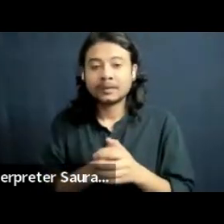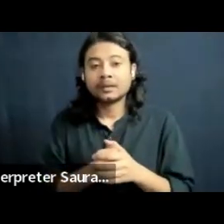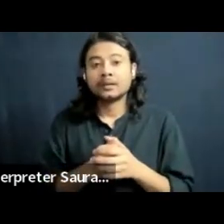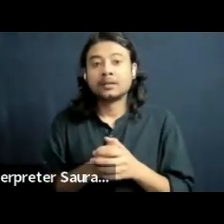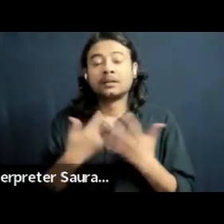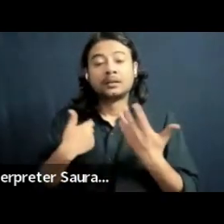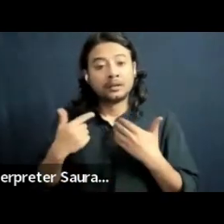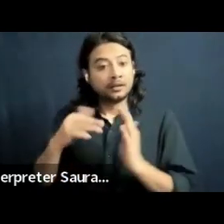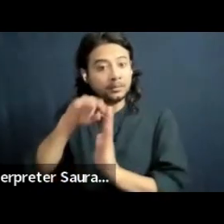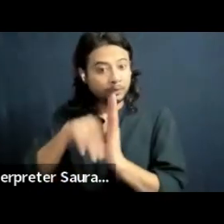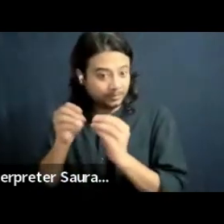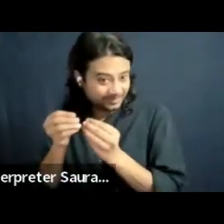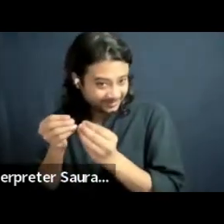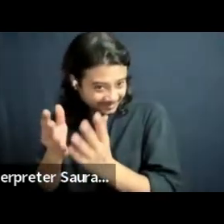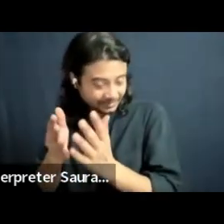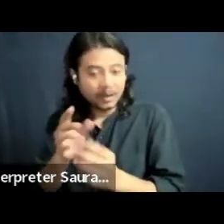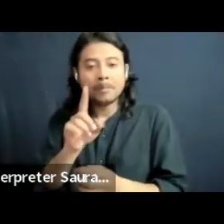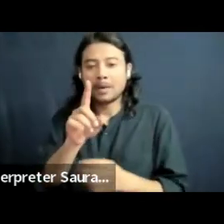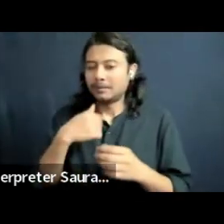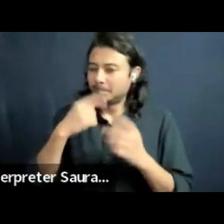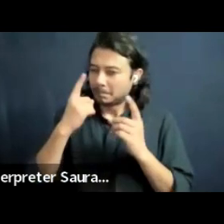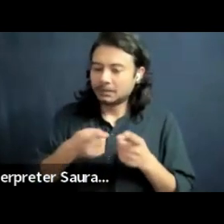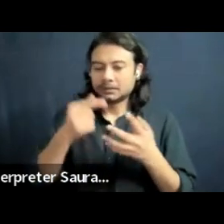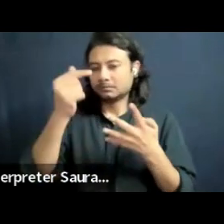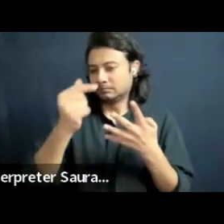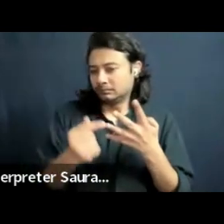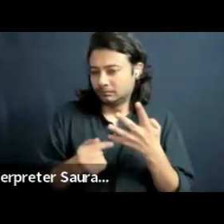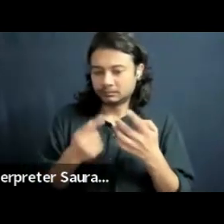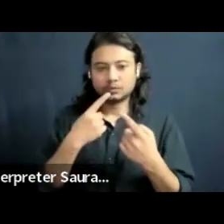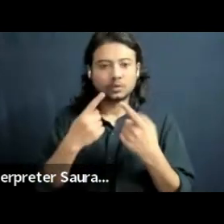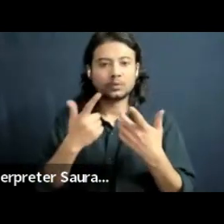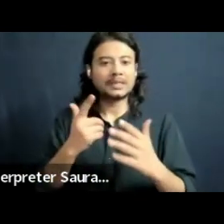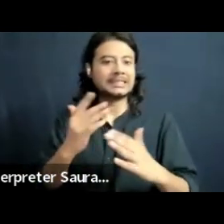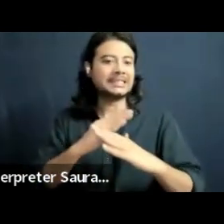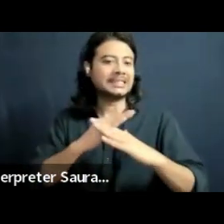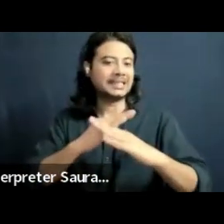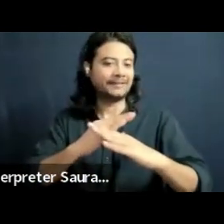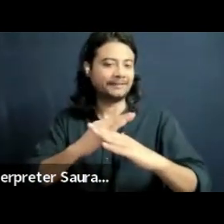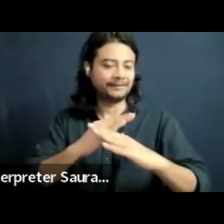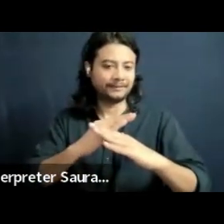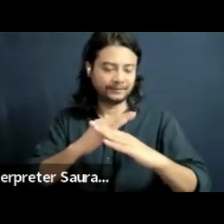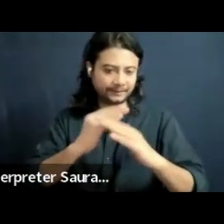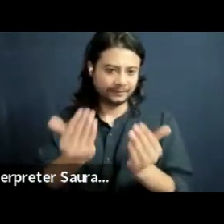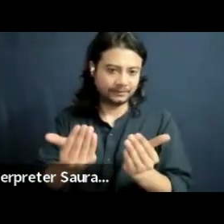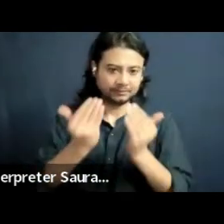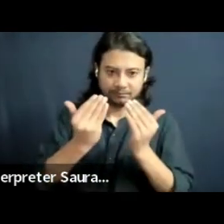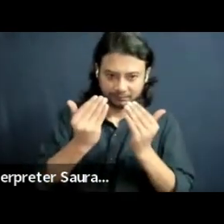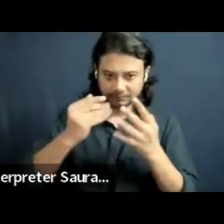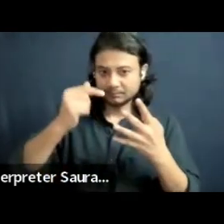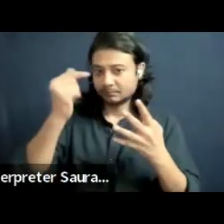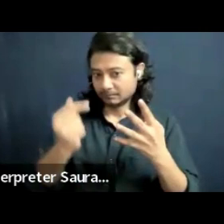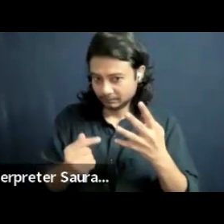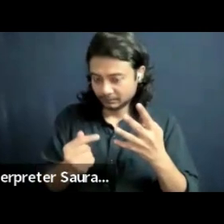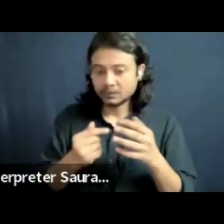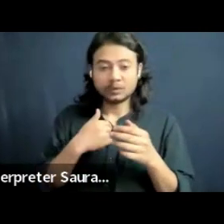everyone. So in compliance to our safeguarding policy, I would request all the participants and the speaker and panelists